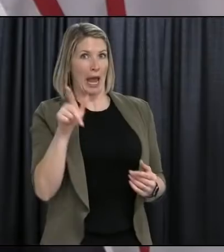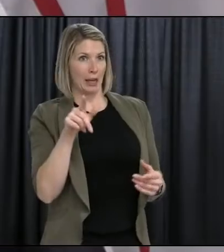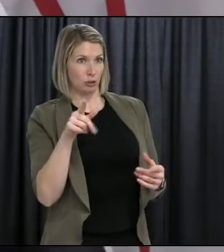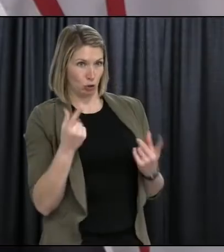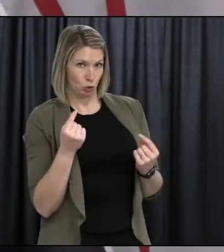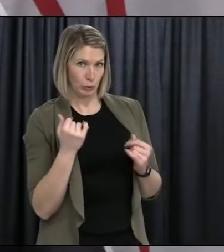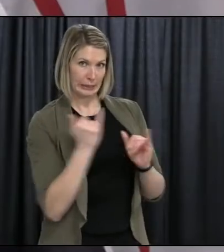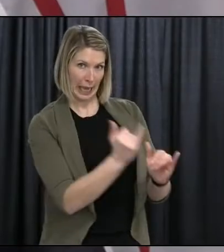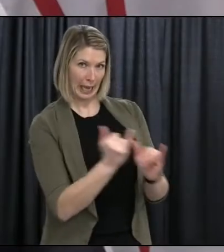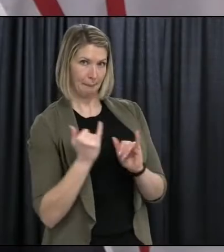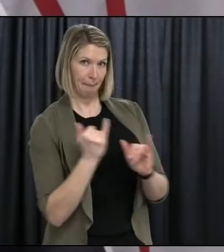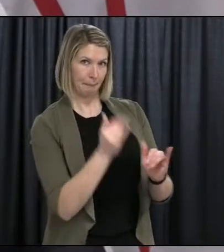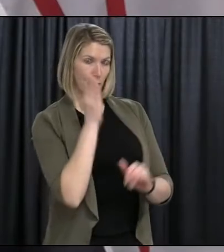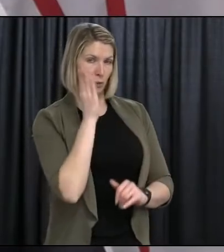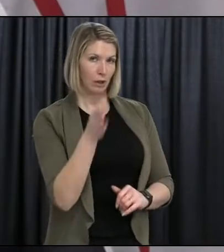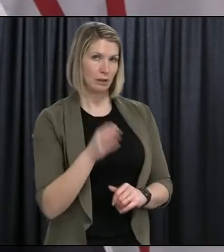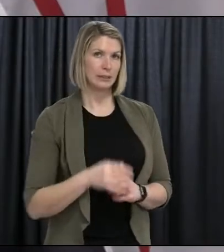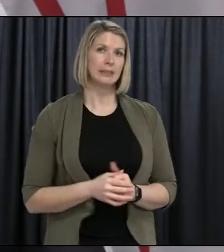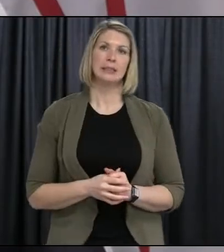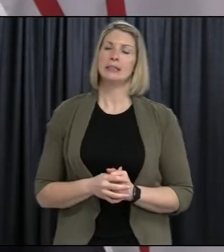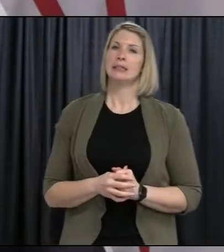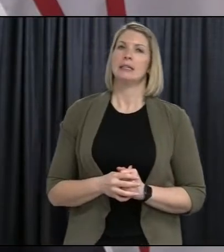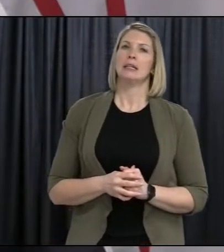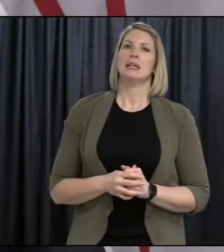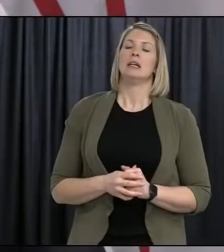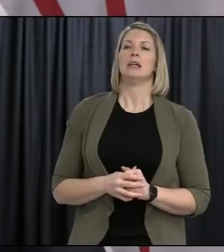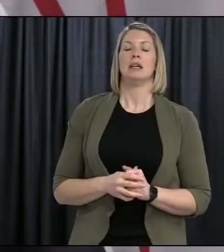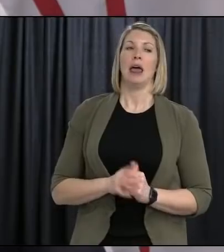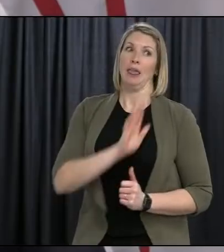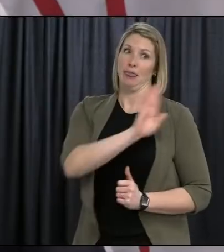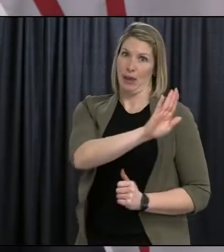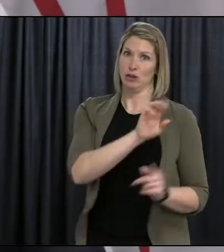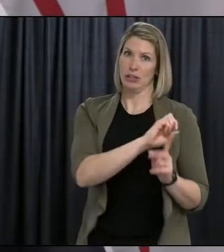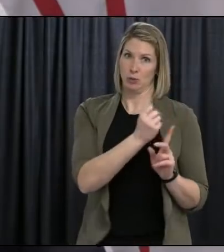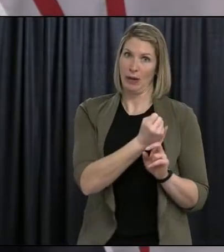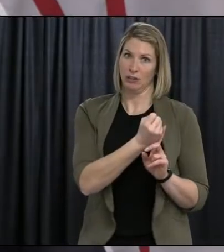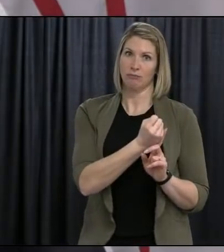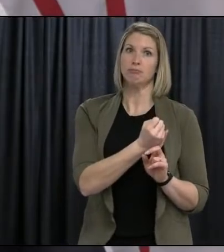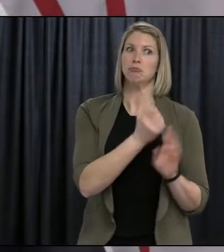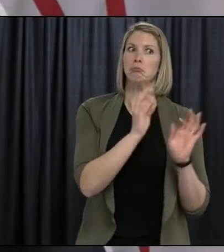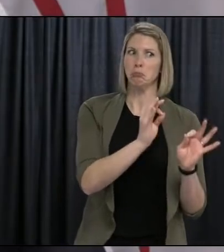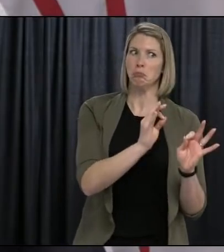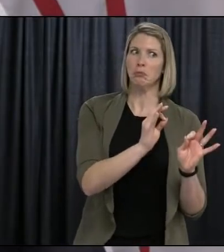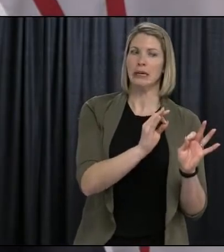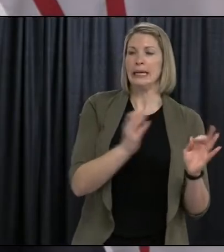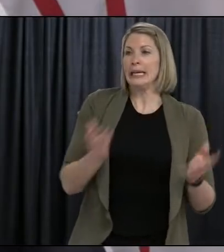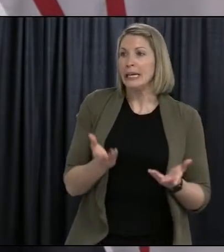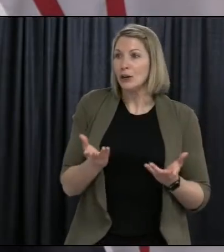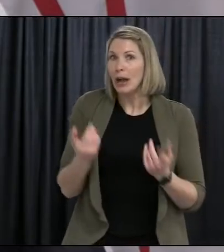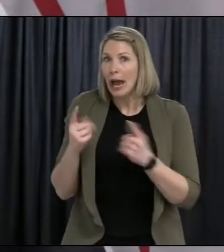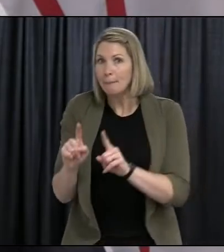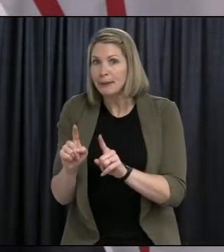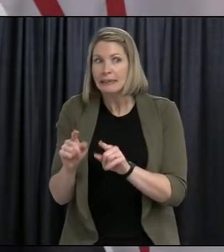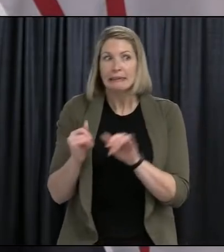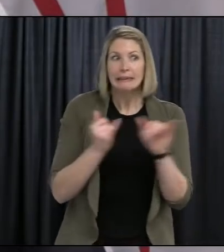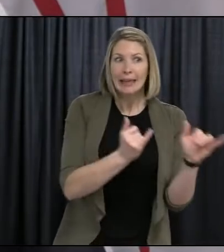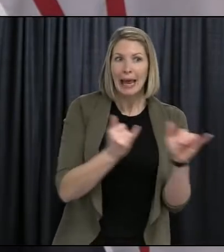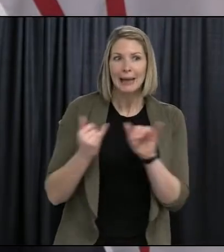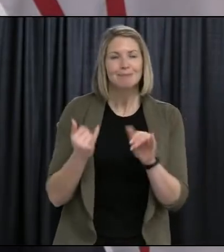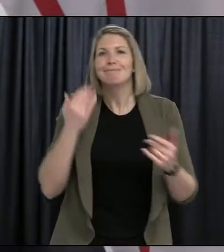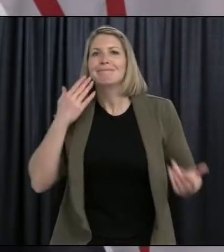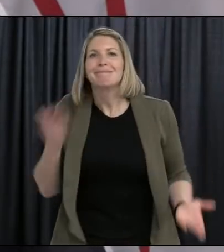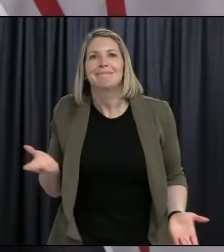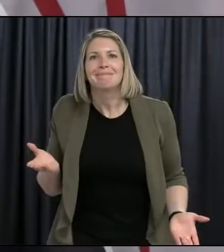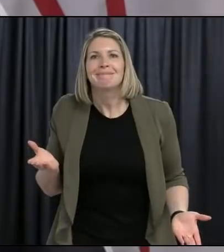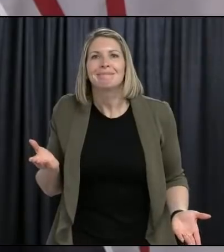We don't know that point of entry testing would nip this in the bud. In that situation it did, but it wouldn't necessarily. Some of these people are not testing